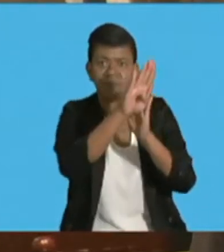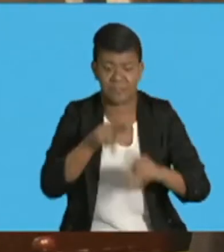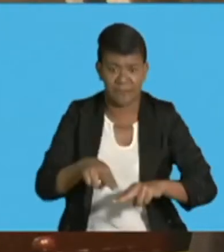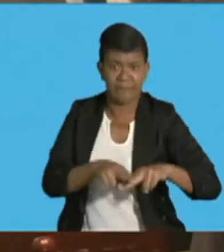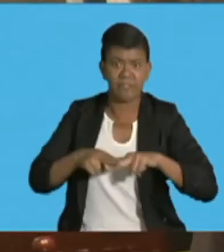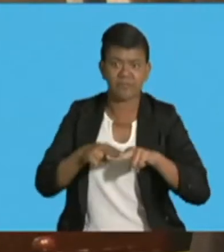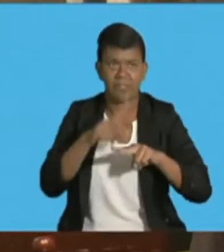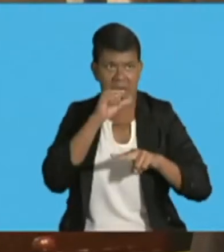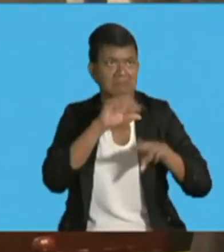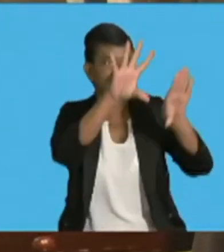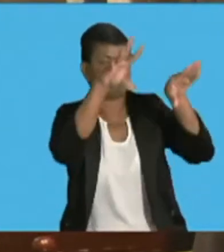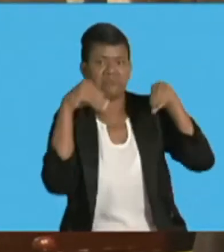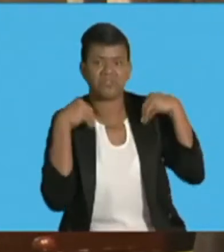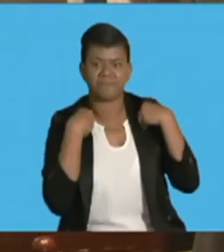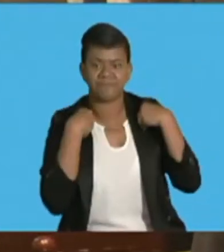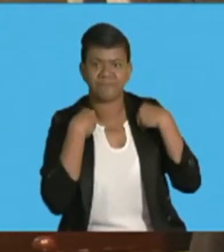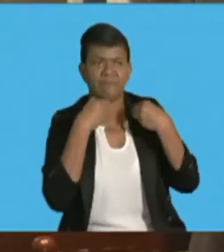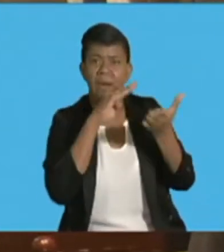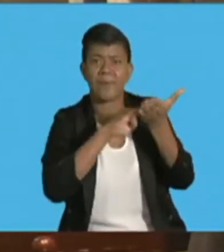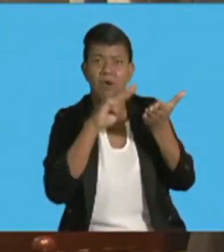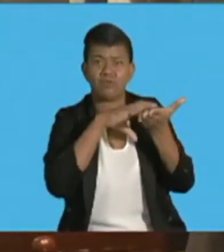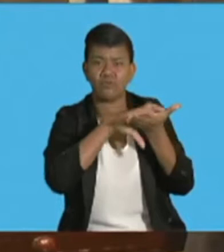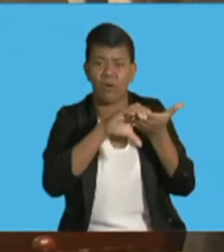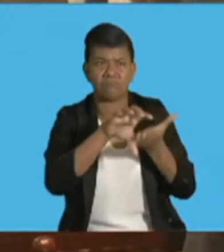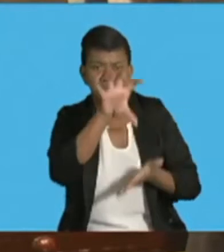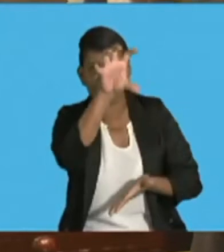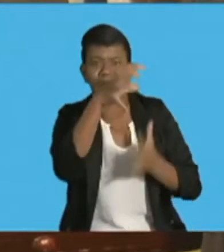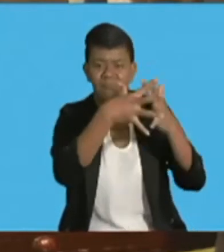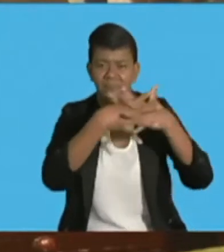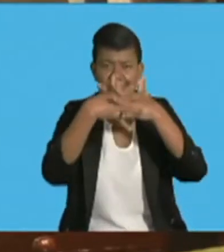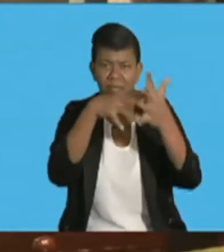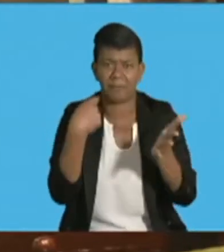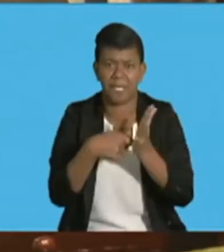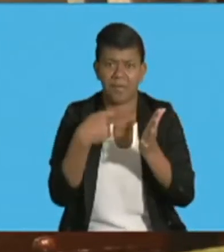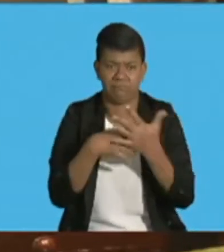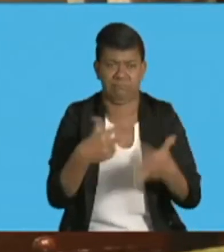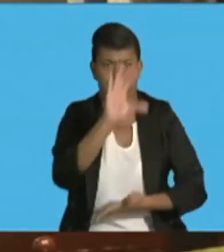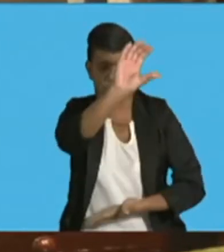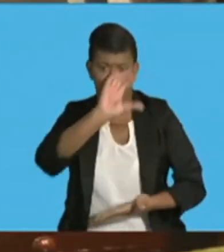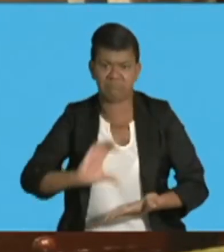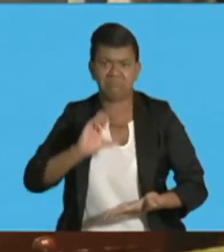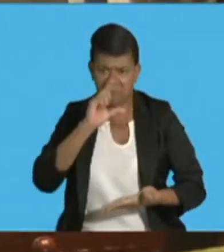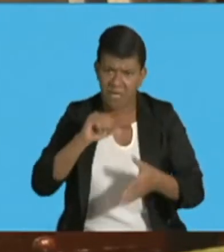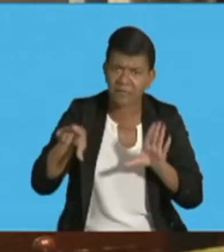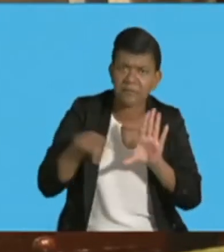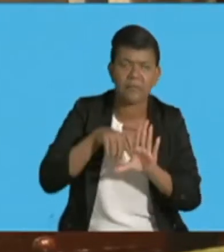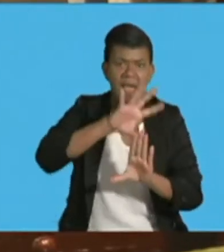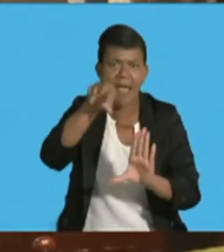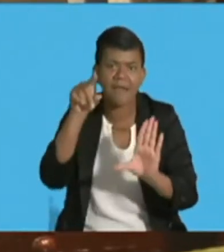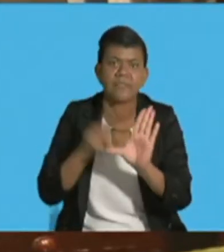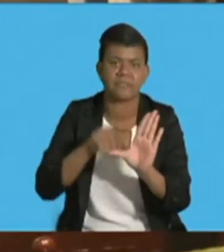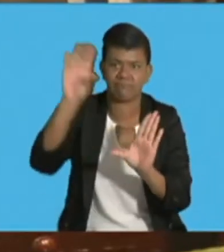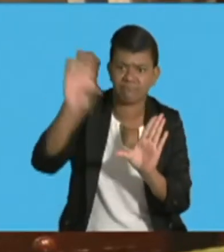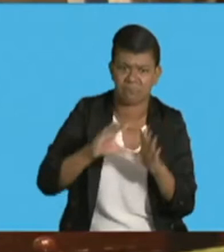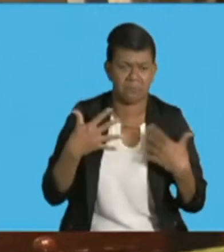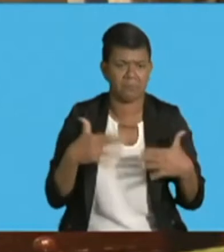million annually in concessional financing through the World Bank. And I'd like to thank the many partners, including